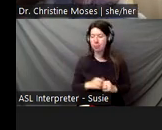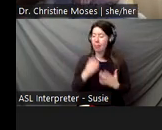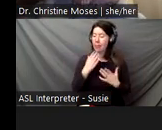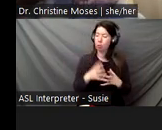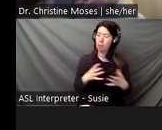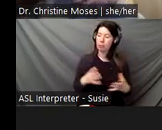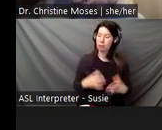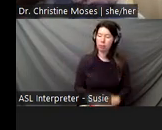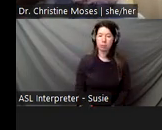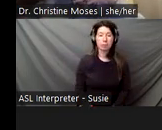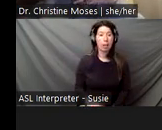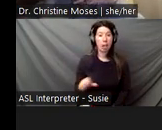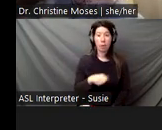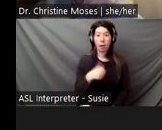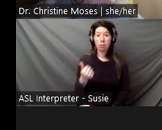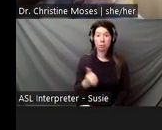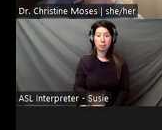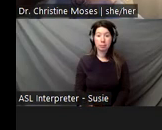Debbie. Anyone else?